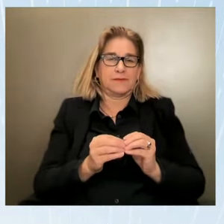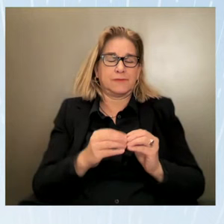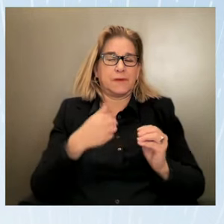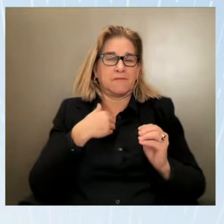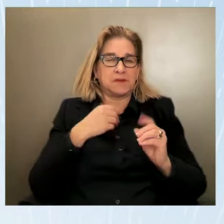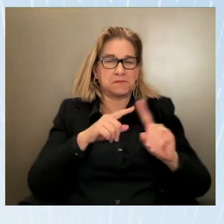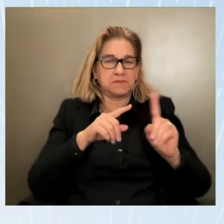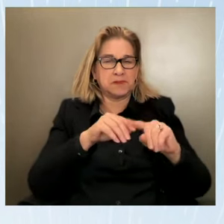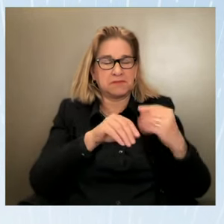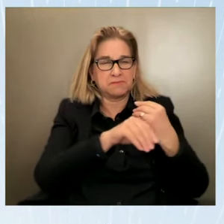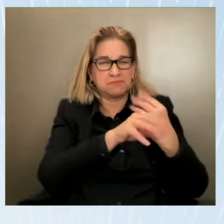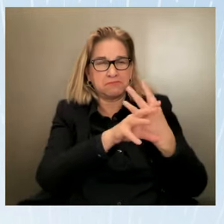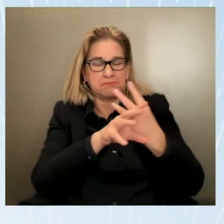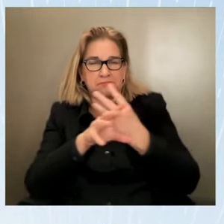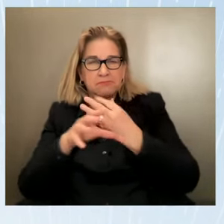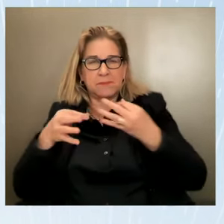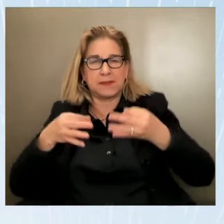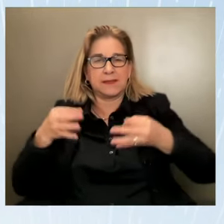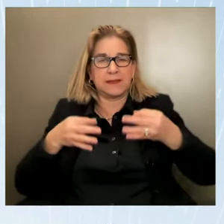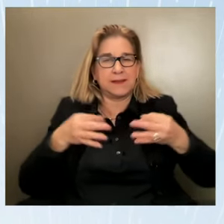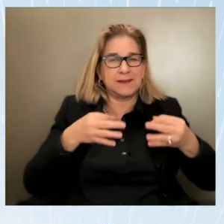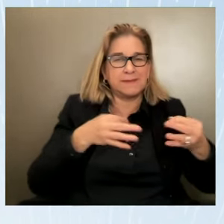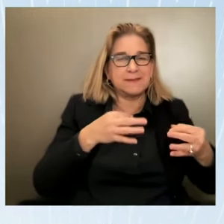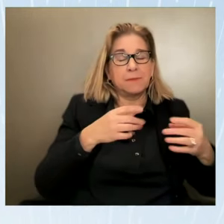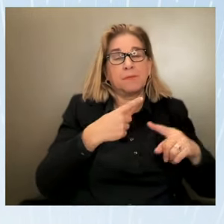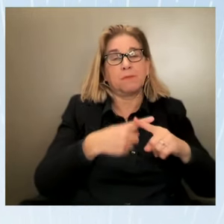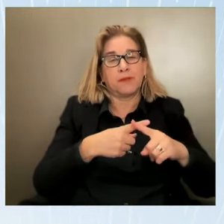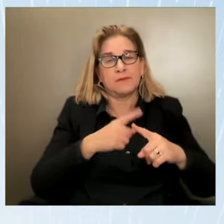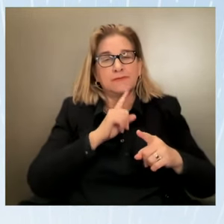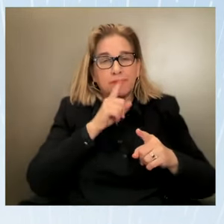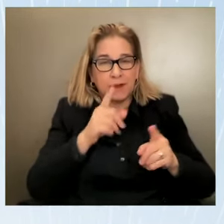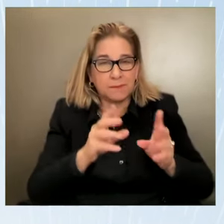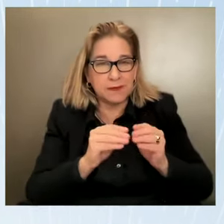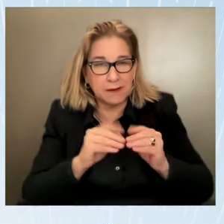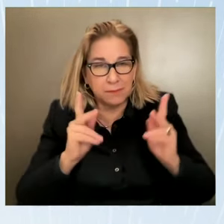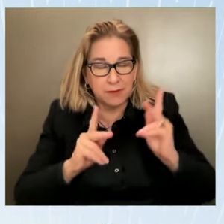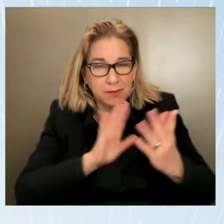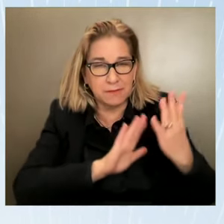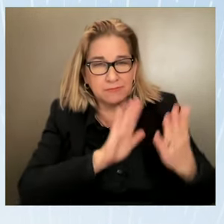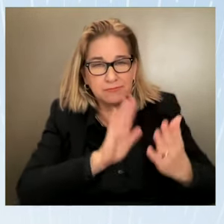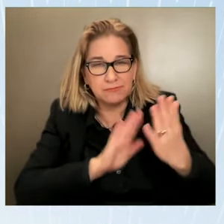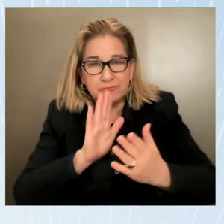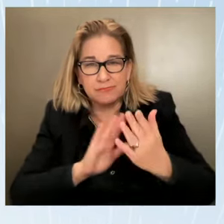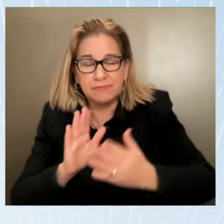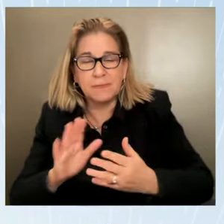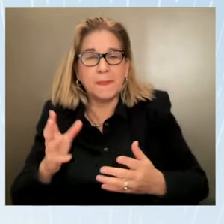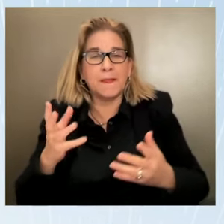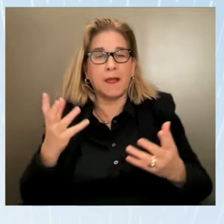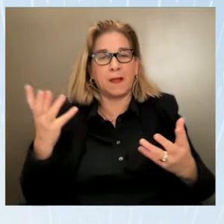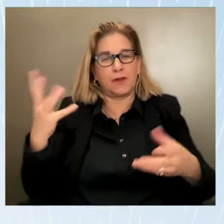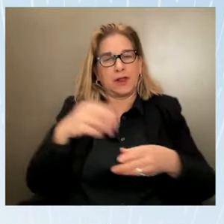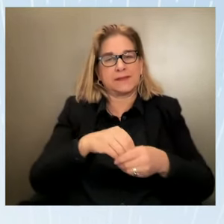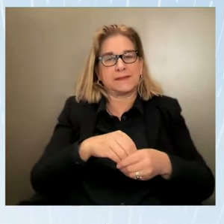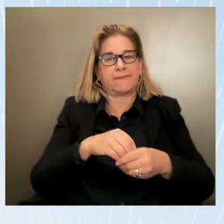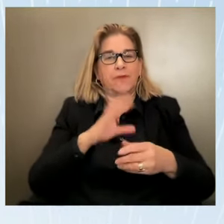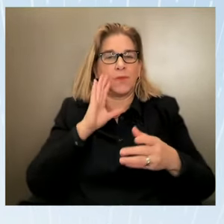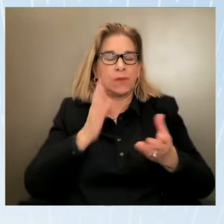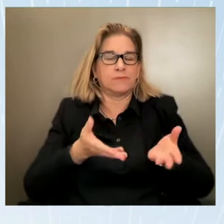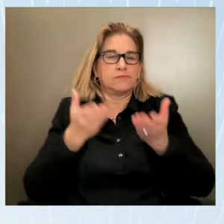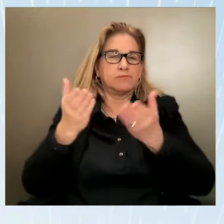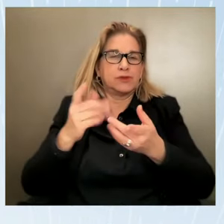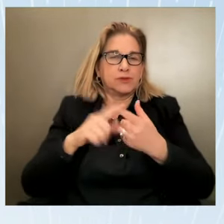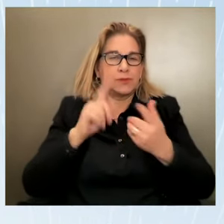the Commission's final report to Secretary Holland and the Attorney General. Additionally, the Department's Office of